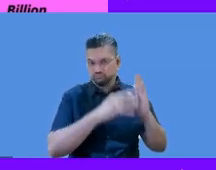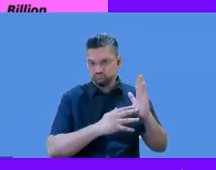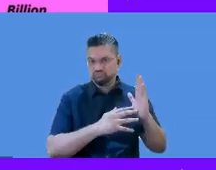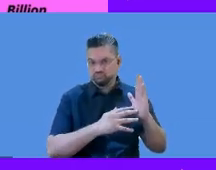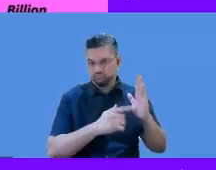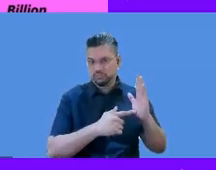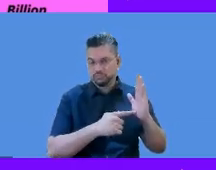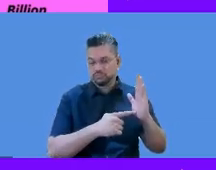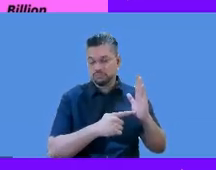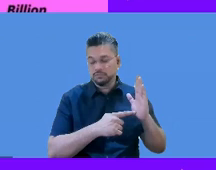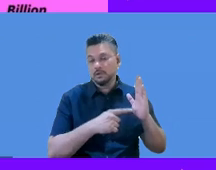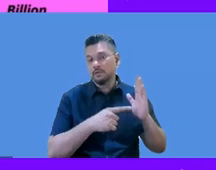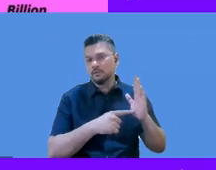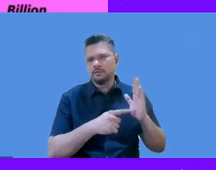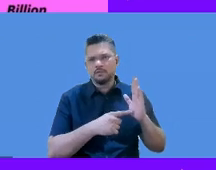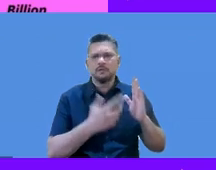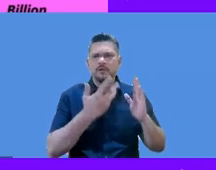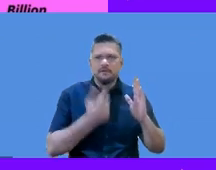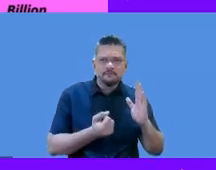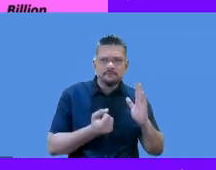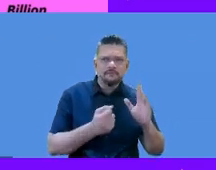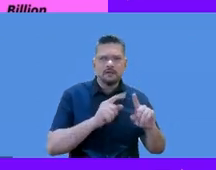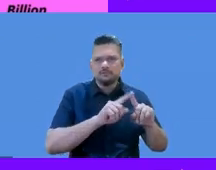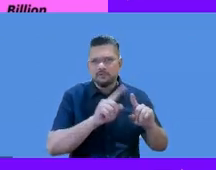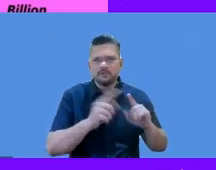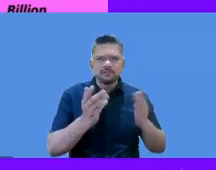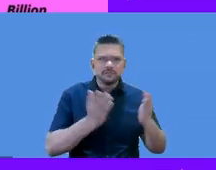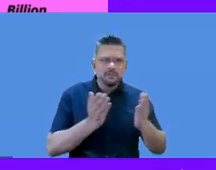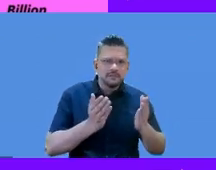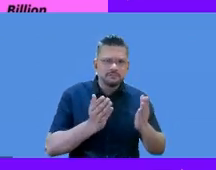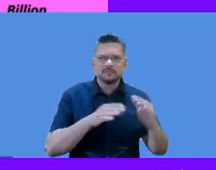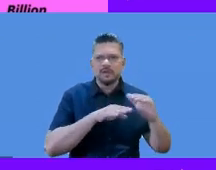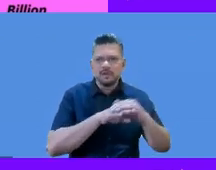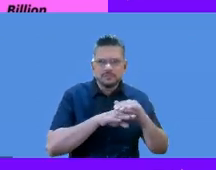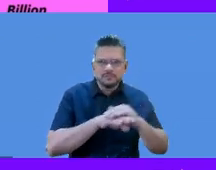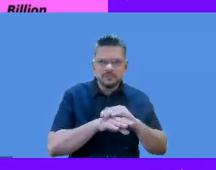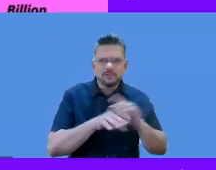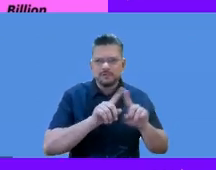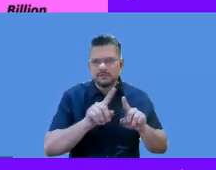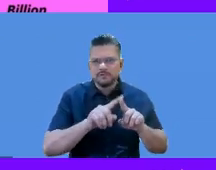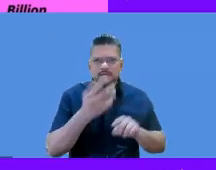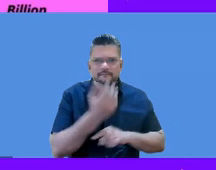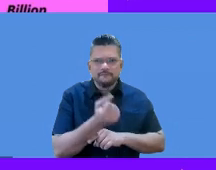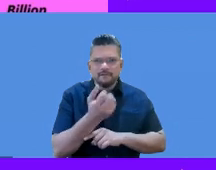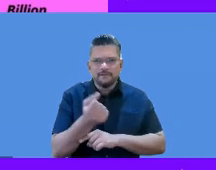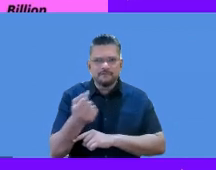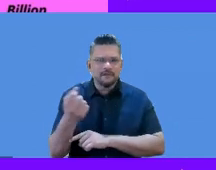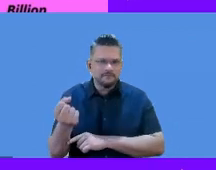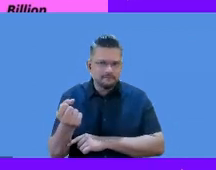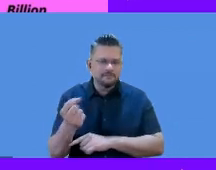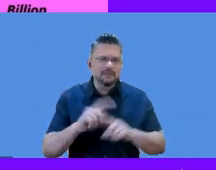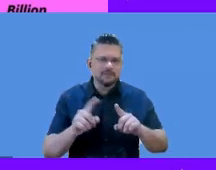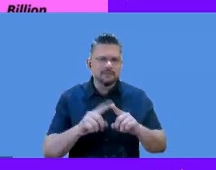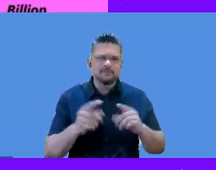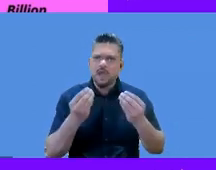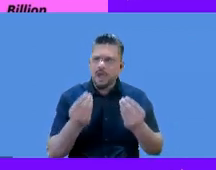is the available transport? What is the accessibility of transport? And what does this mean in terms of safety for young people in trying